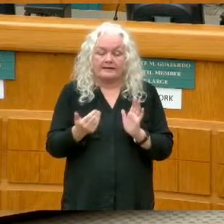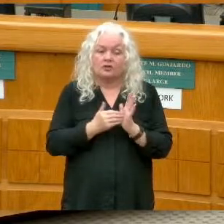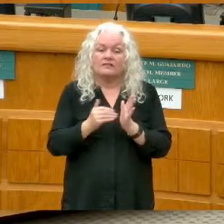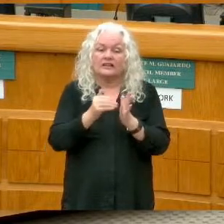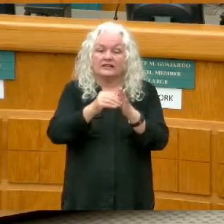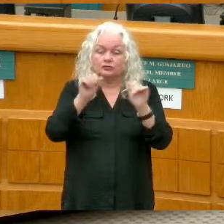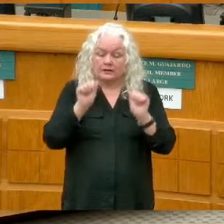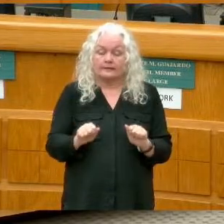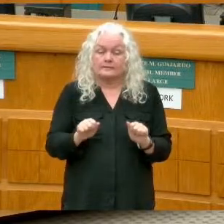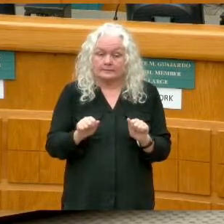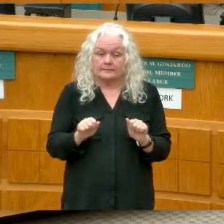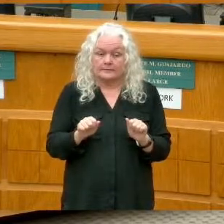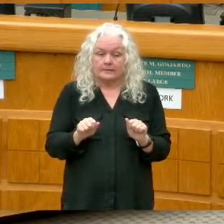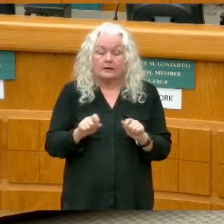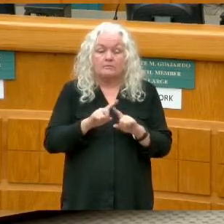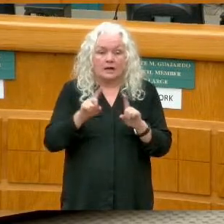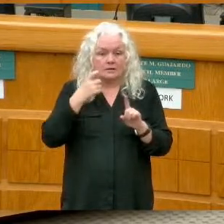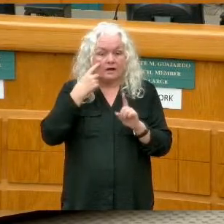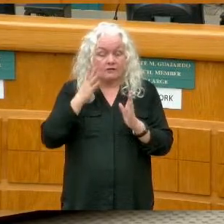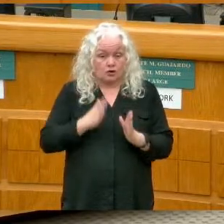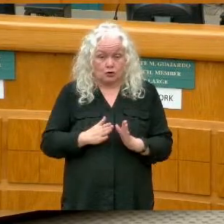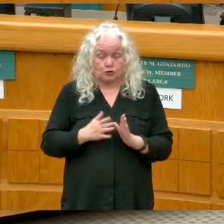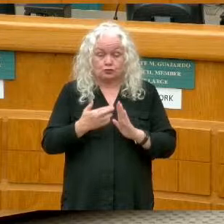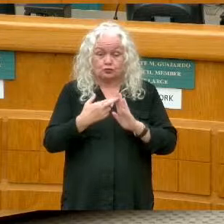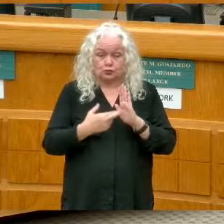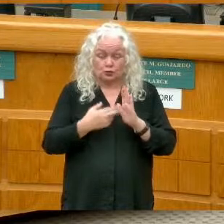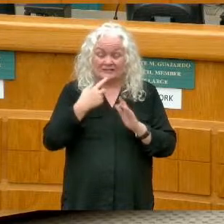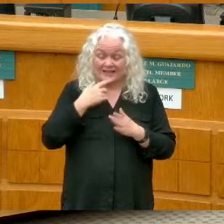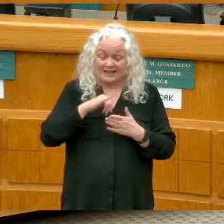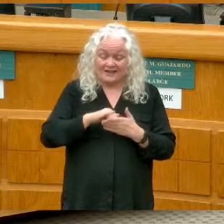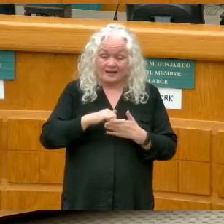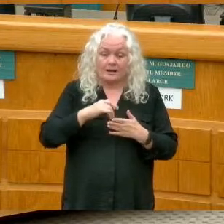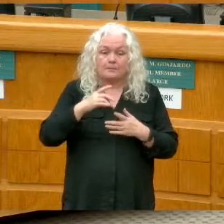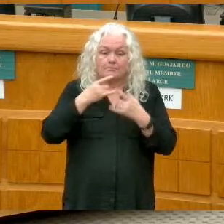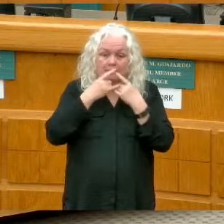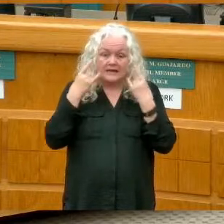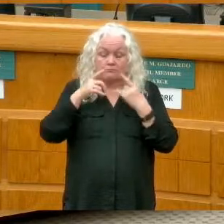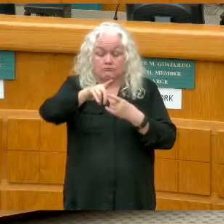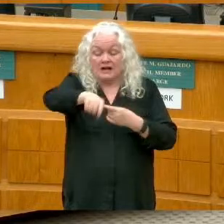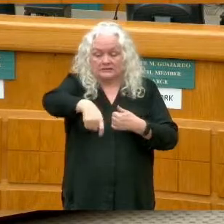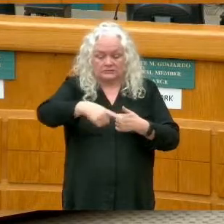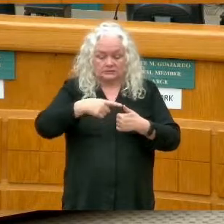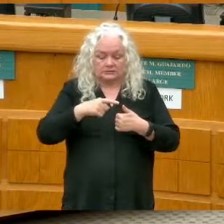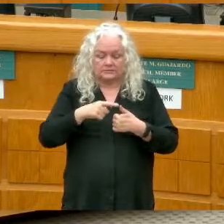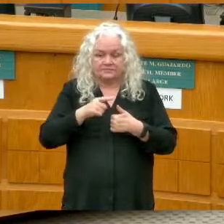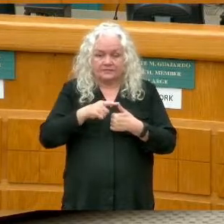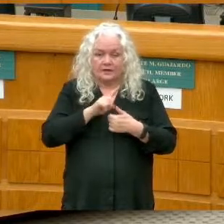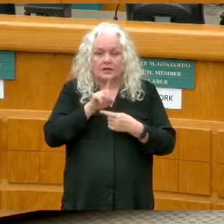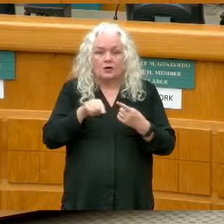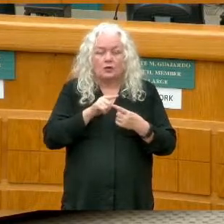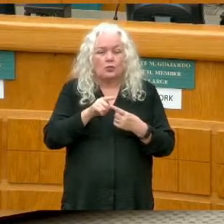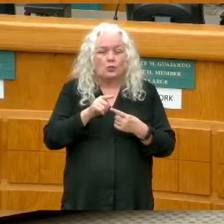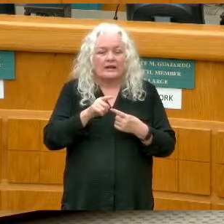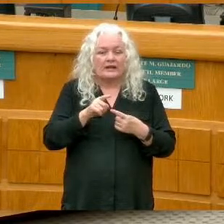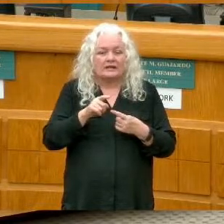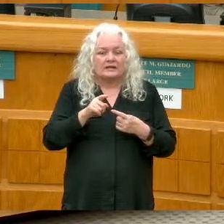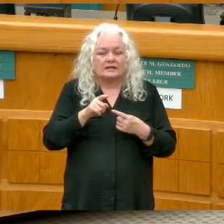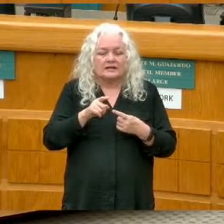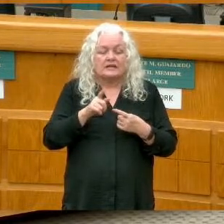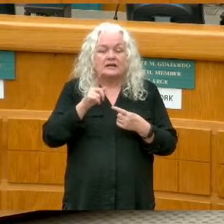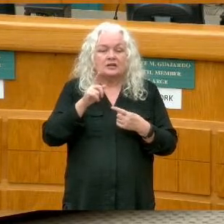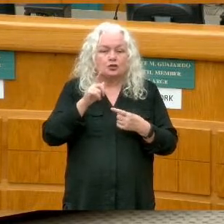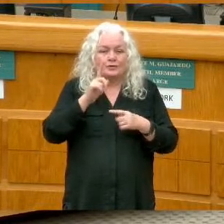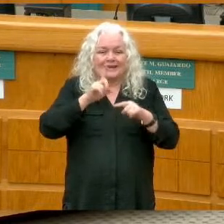can. But the governor's guidelines say that masks must be worn when it's not feasible to maintain